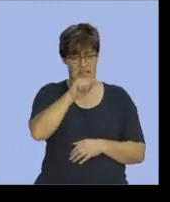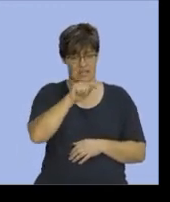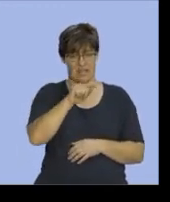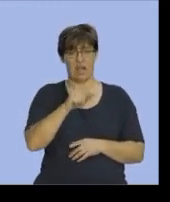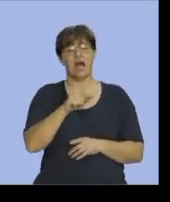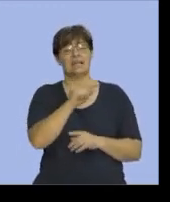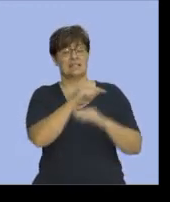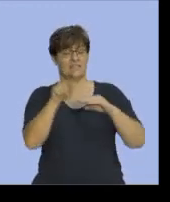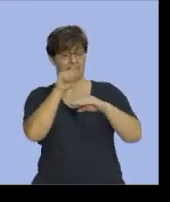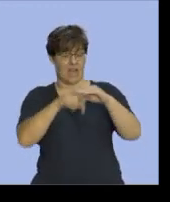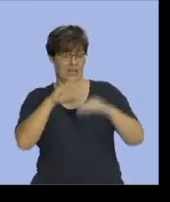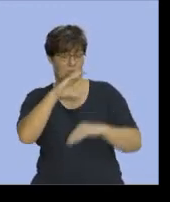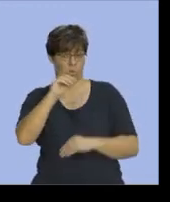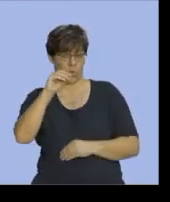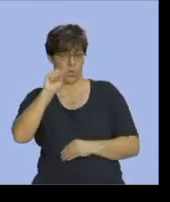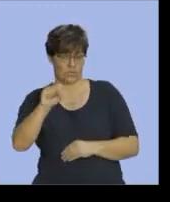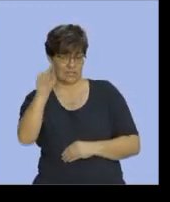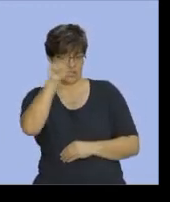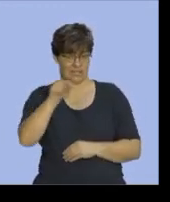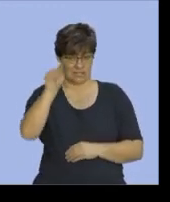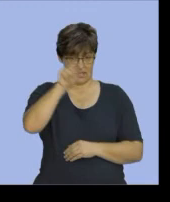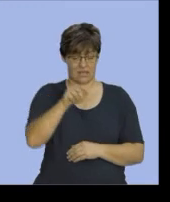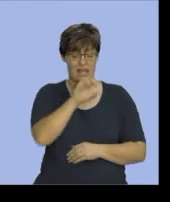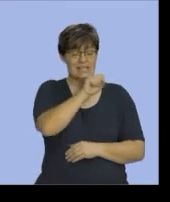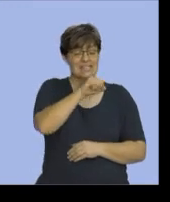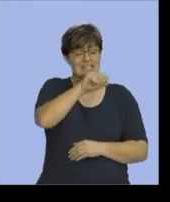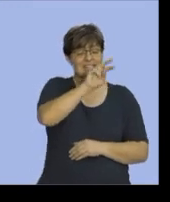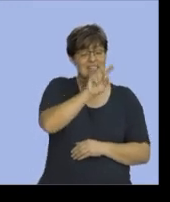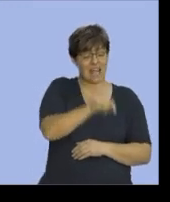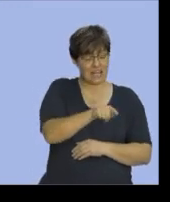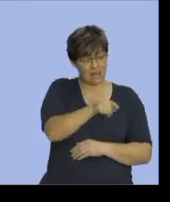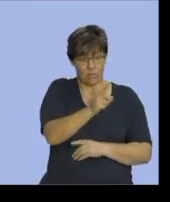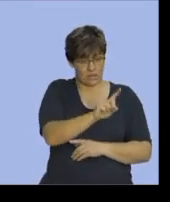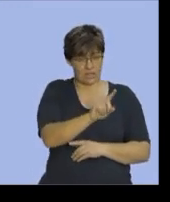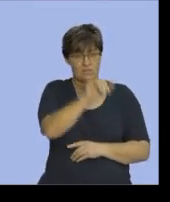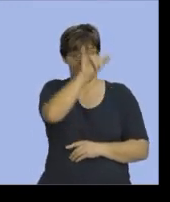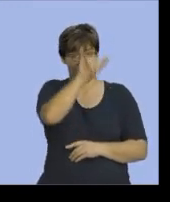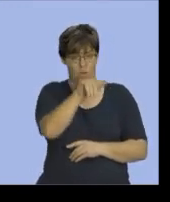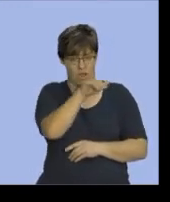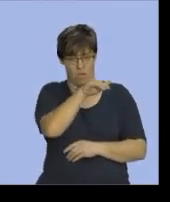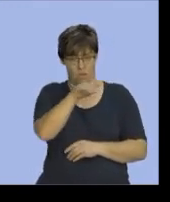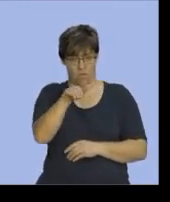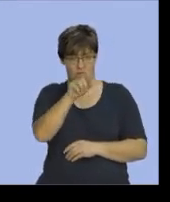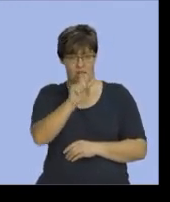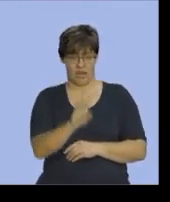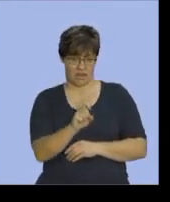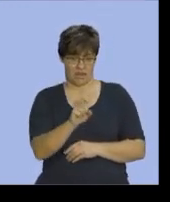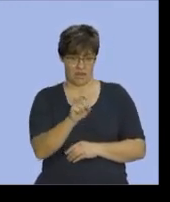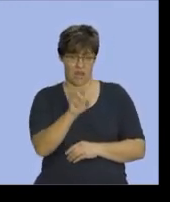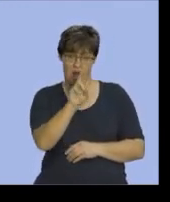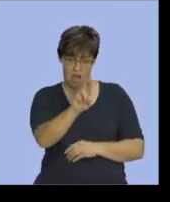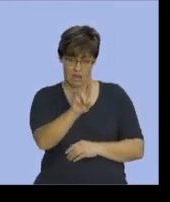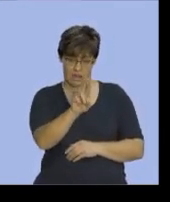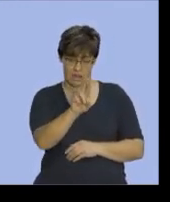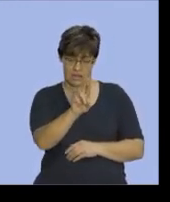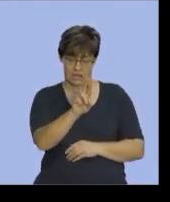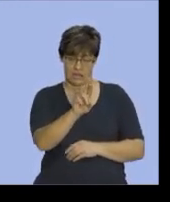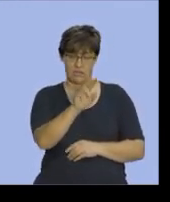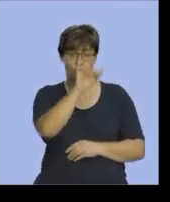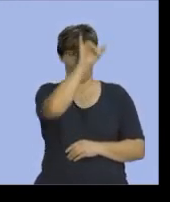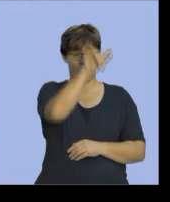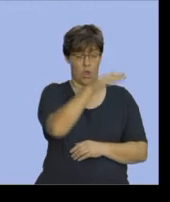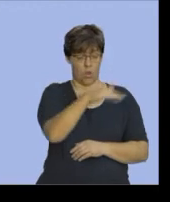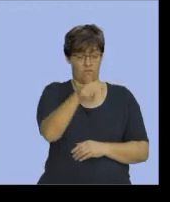sine theta, now divide by cos theta. Remember, sine theta is going to be y over